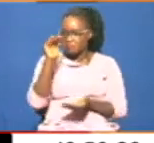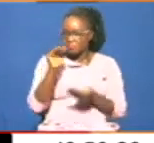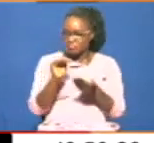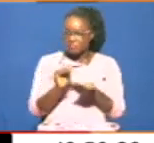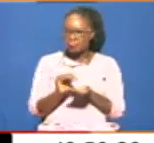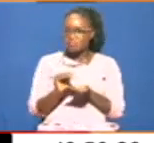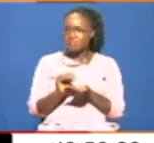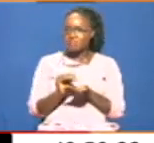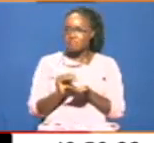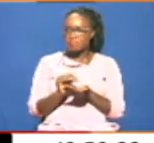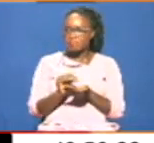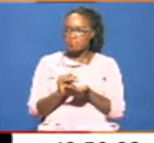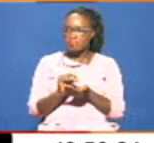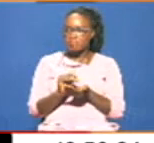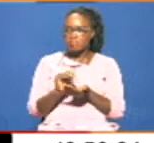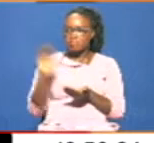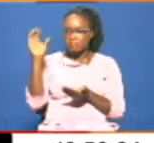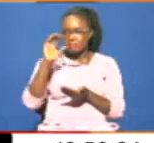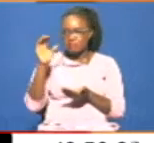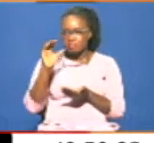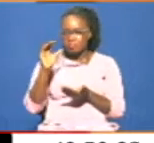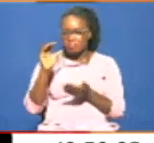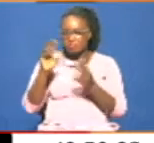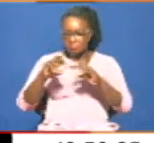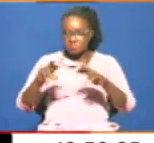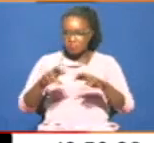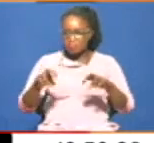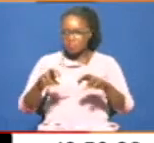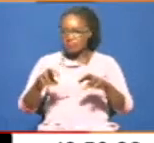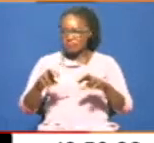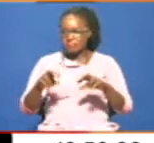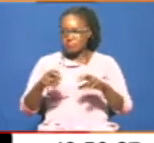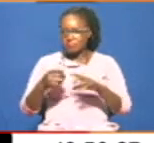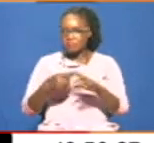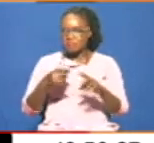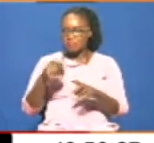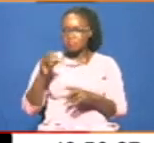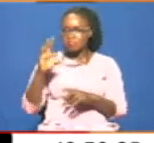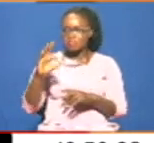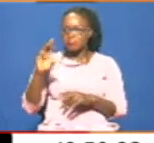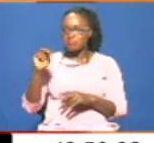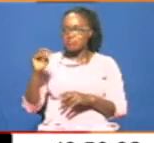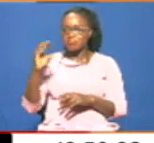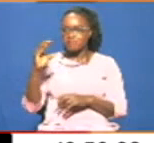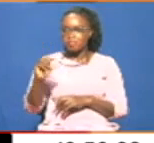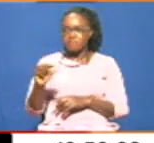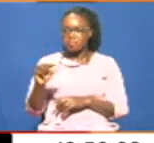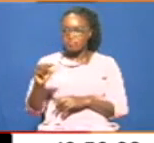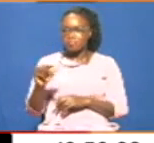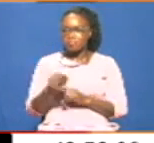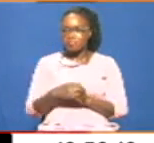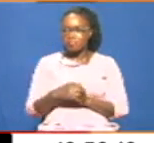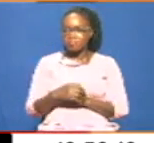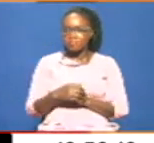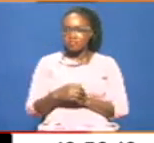read a consumer insight report for FMCG, you know, those essentials that every household needs. And people